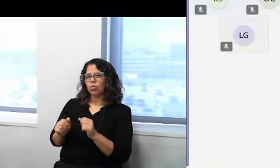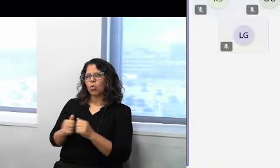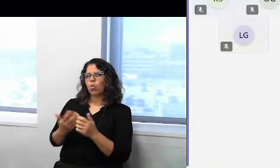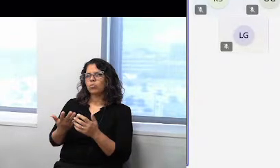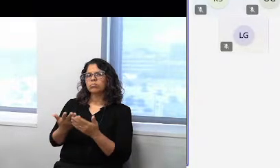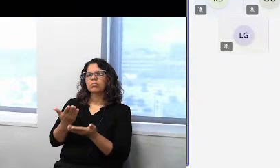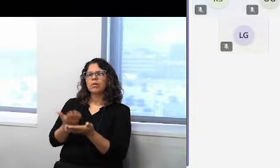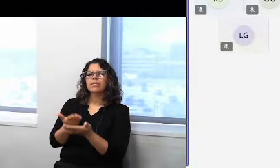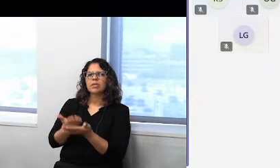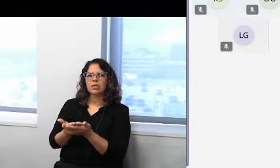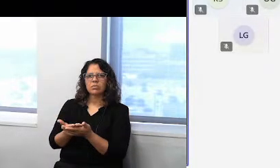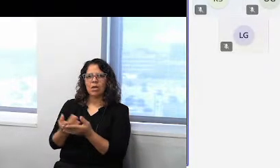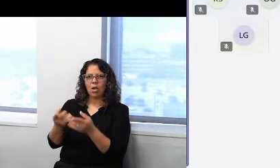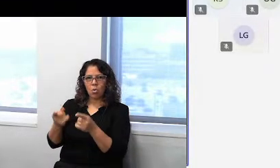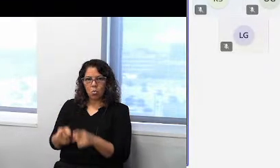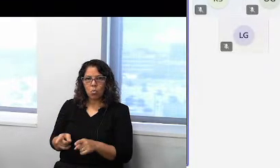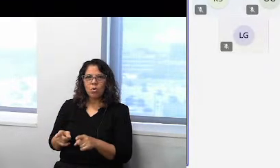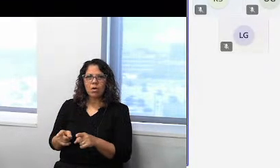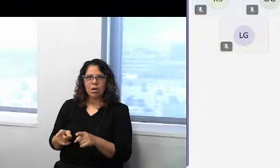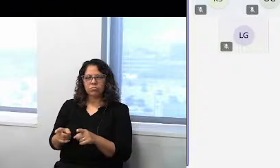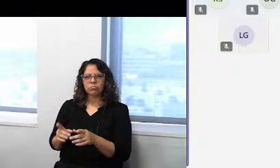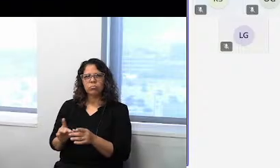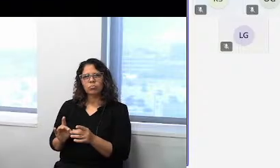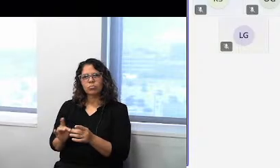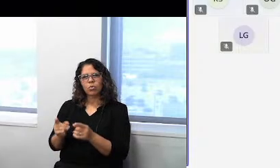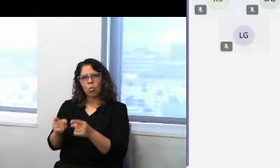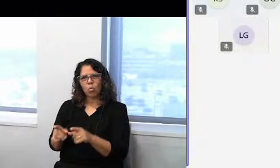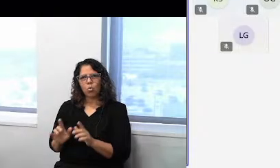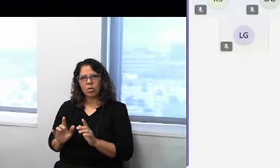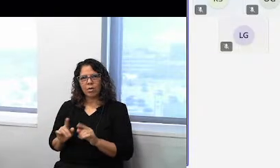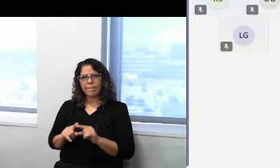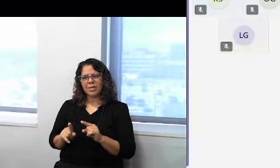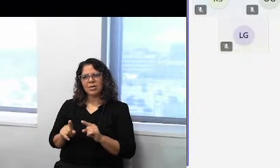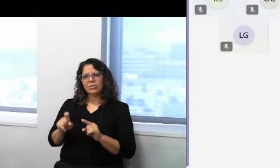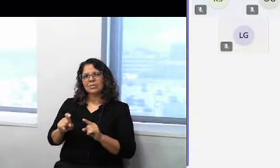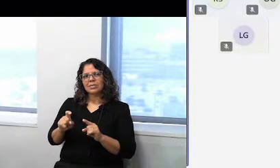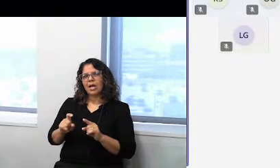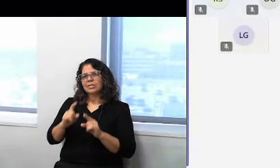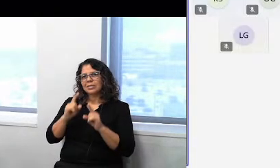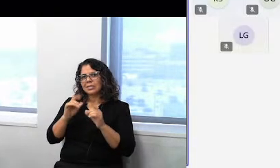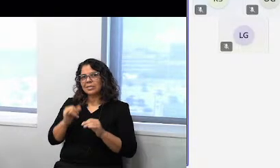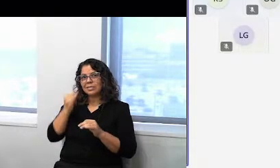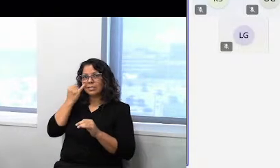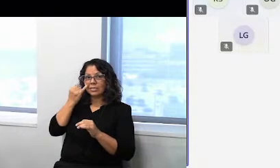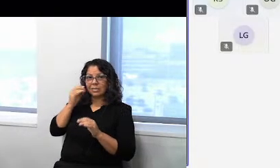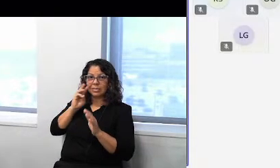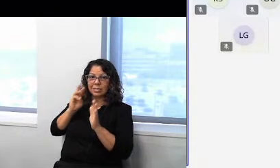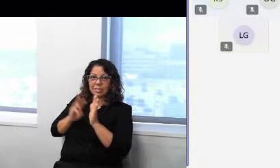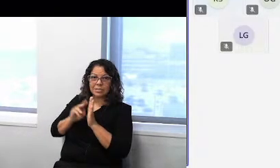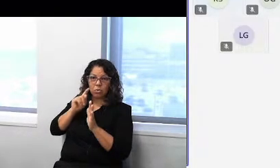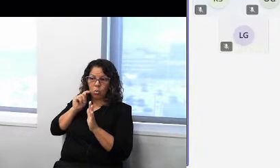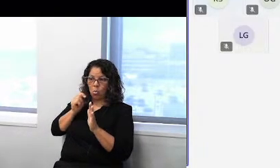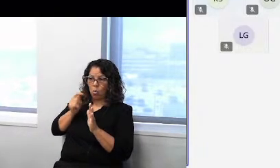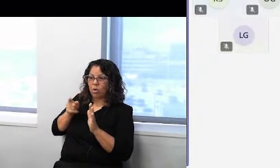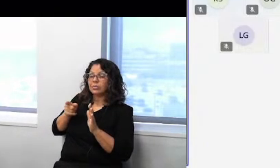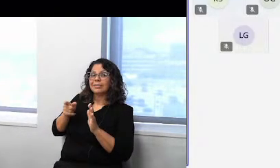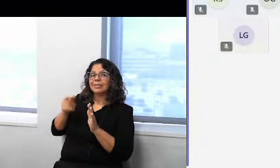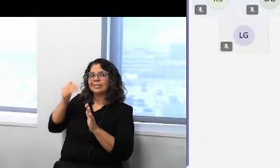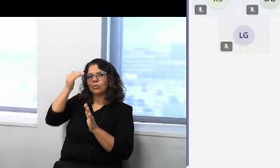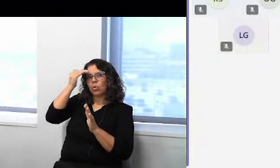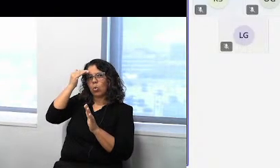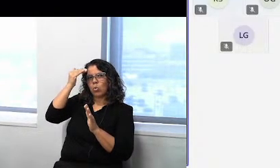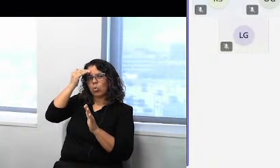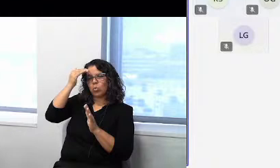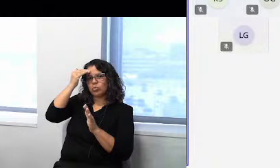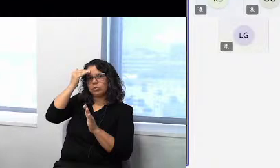his understanding of those premises so that we're breaking up the question. It's also easier when we're on the witness stand just to absorb things. And that way I don't get an